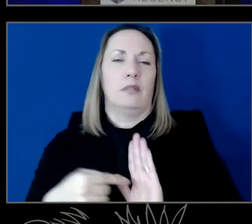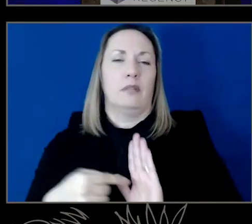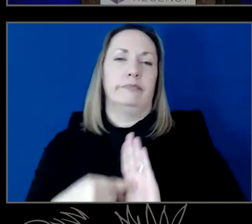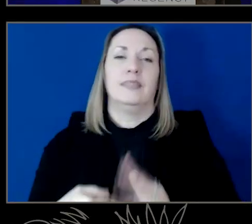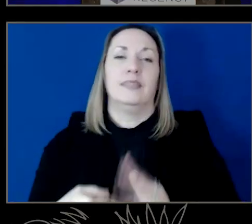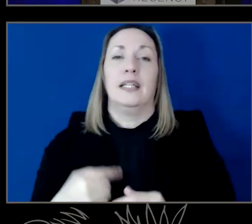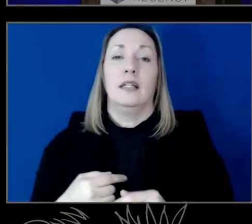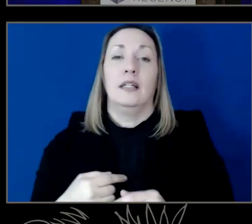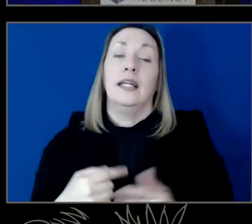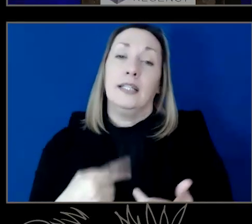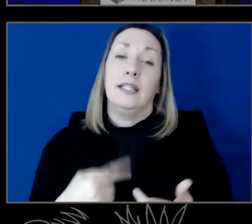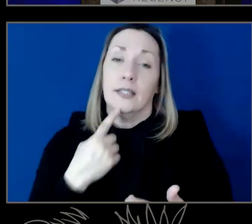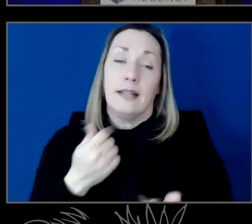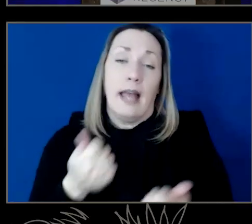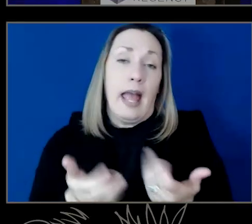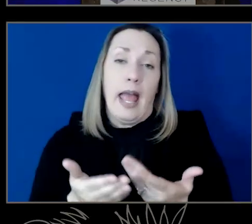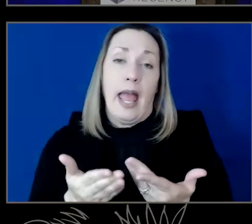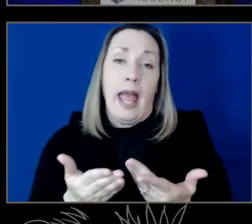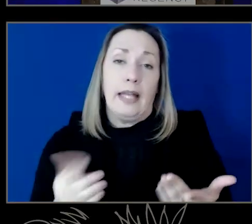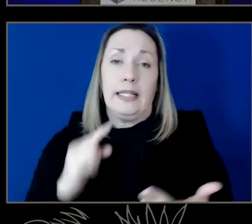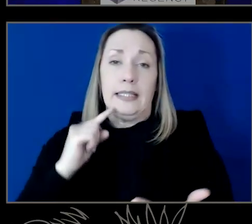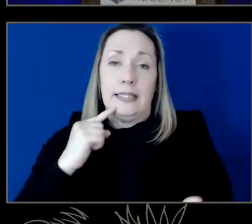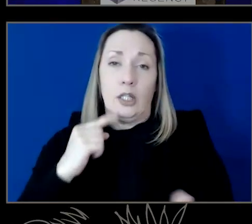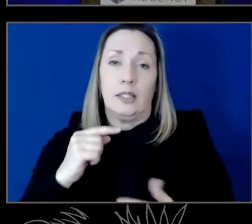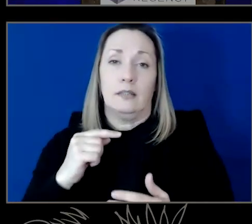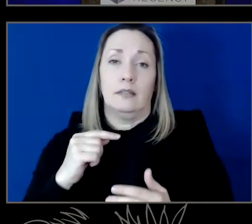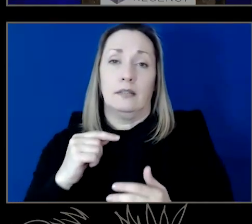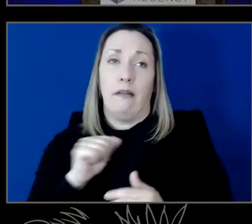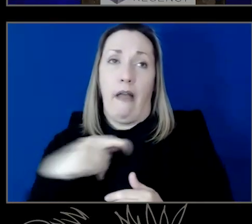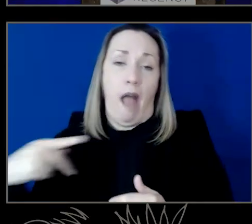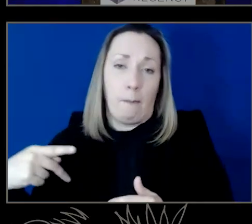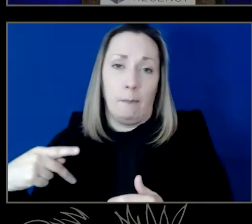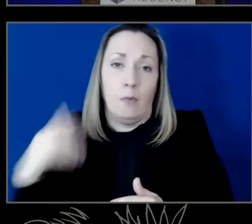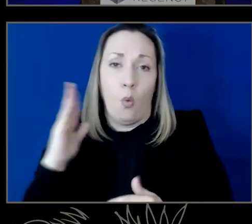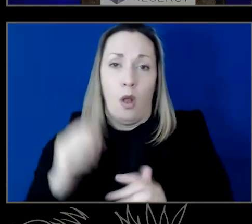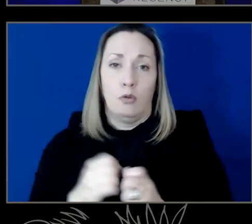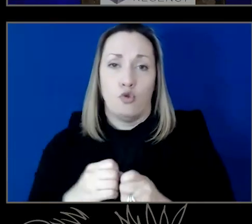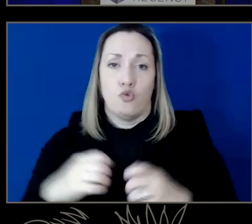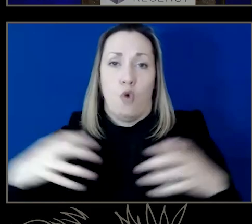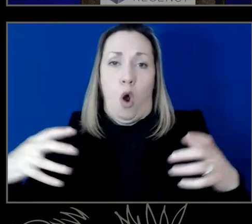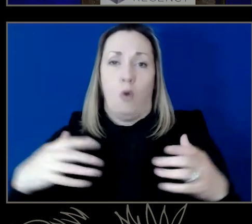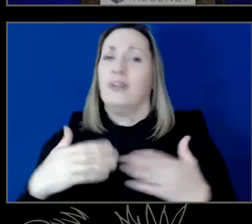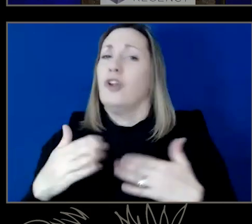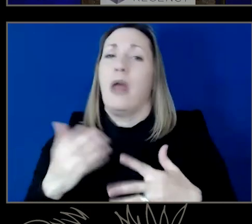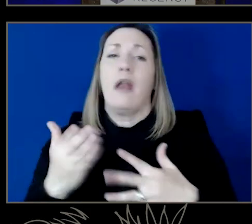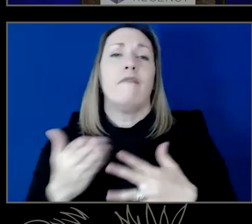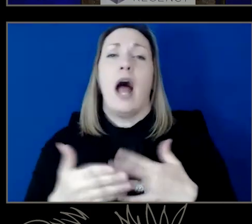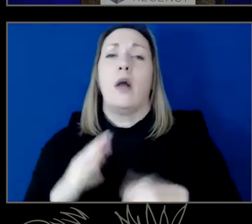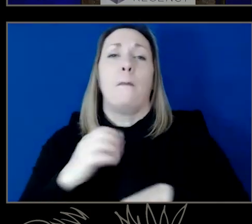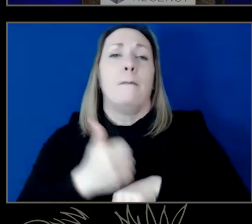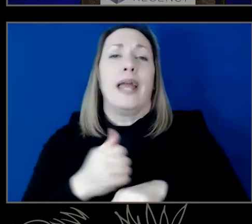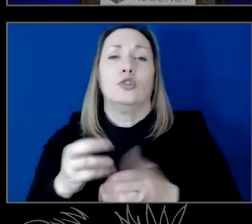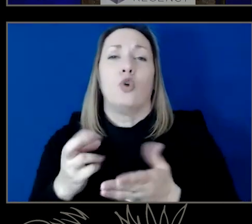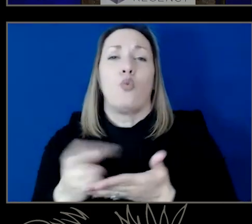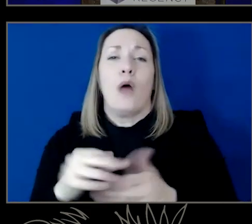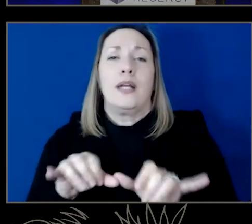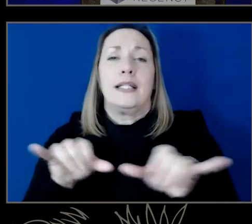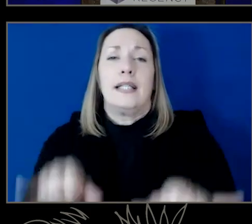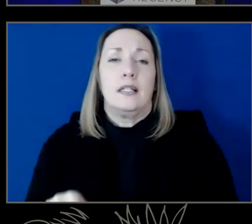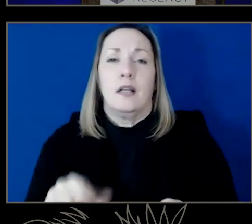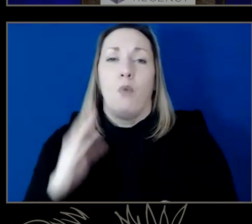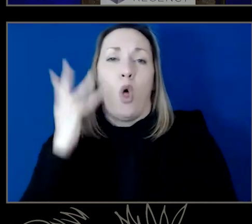points out the fact that any serious app is going to grow. No matter what your file-based routing system looks like, it's going to grow, and it's going to eventually